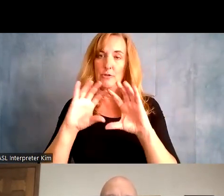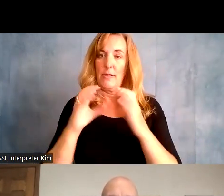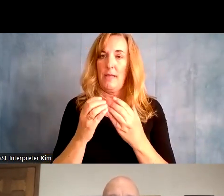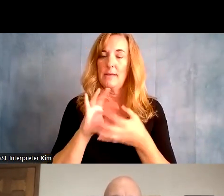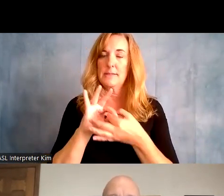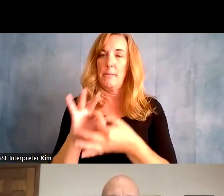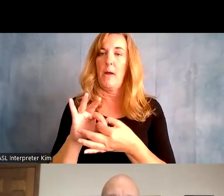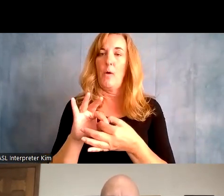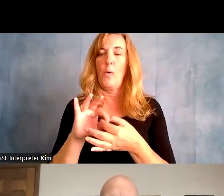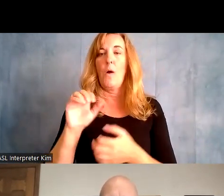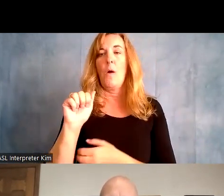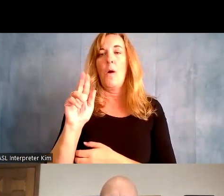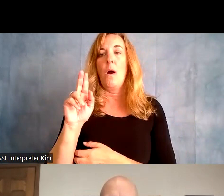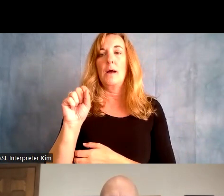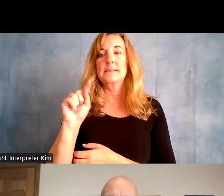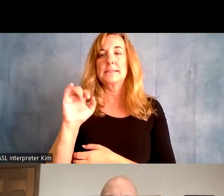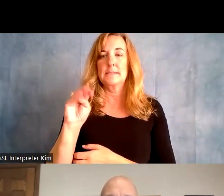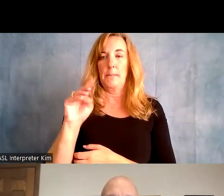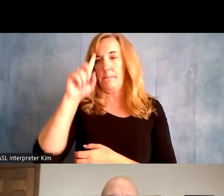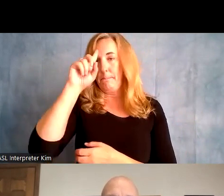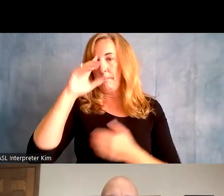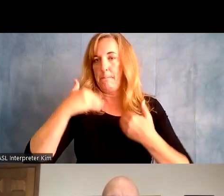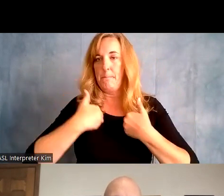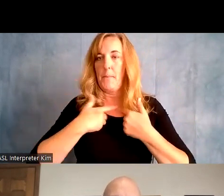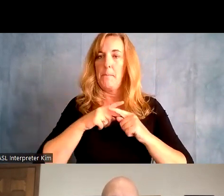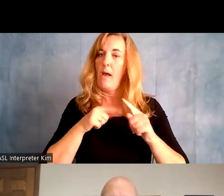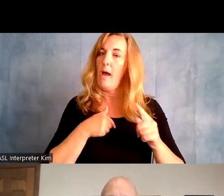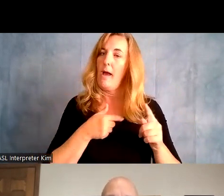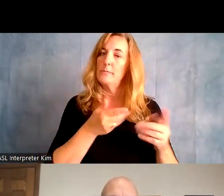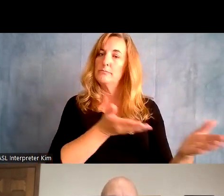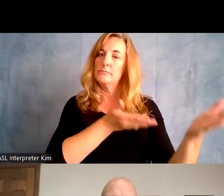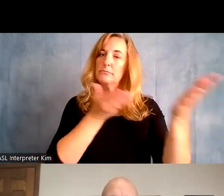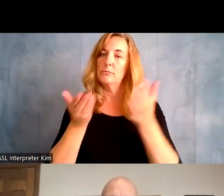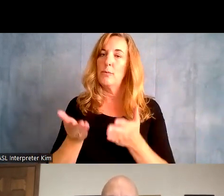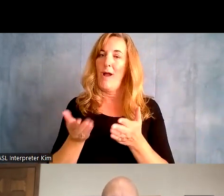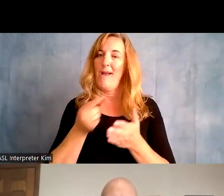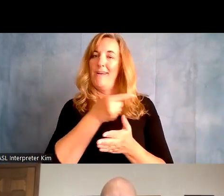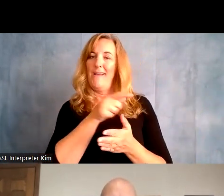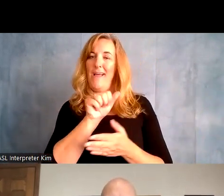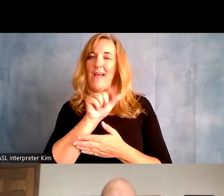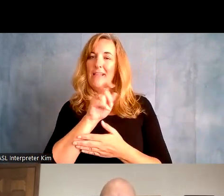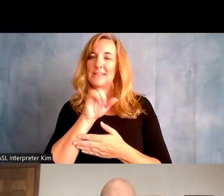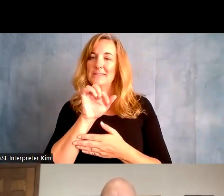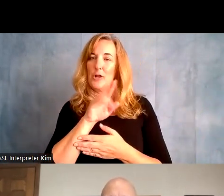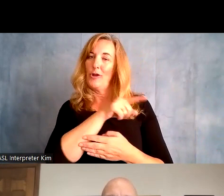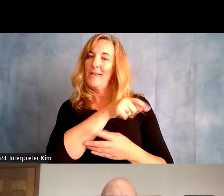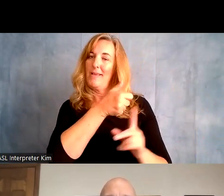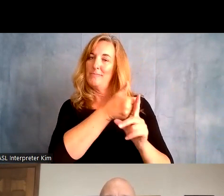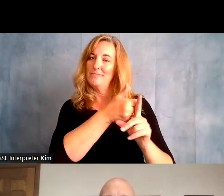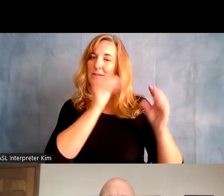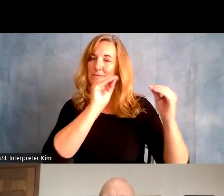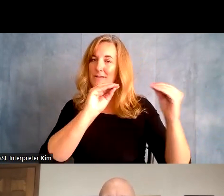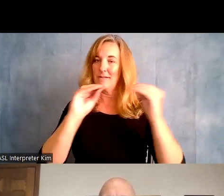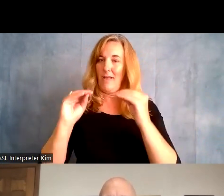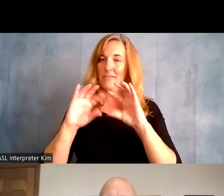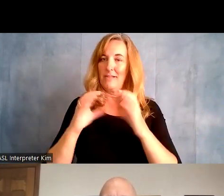teach people with autism. But instead, I brought Alexander and had him teach the class. And when he came